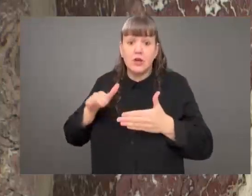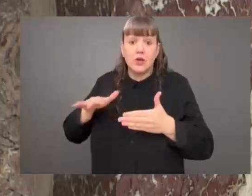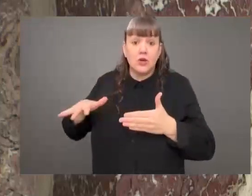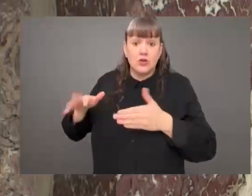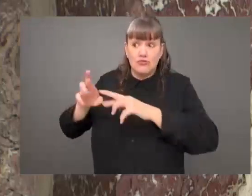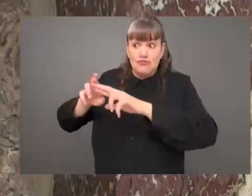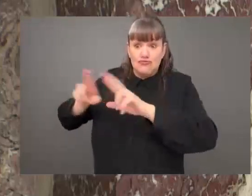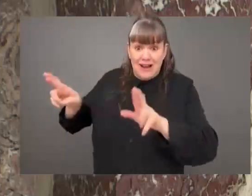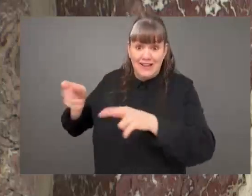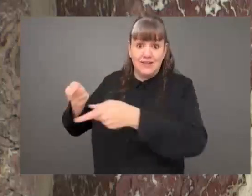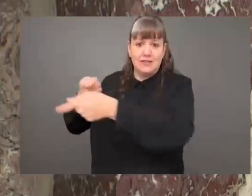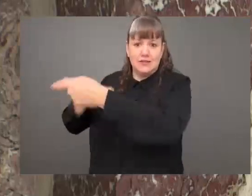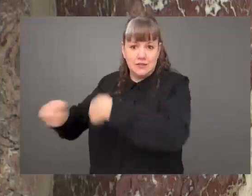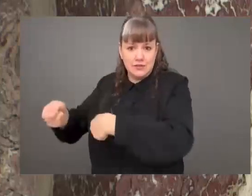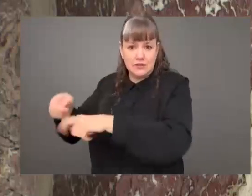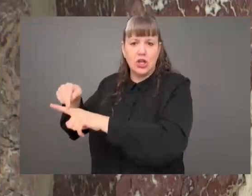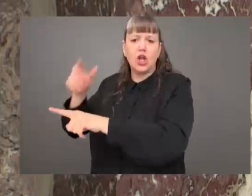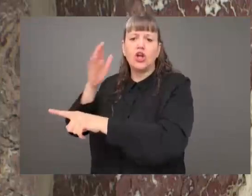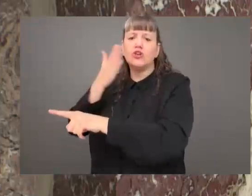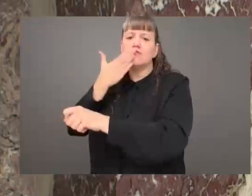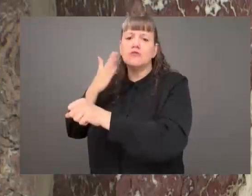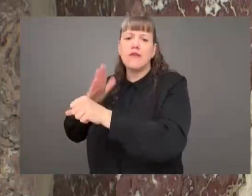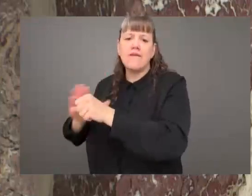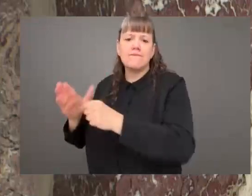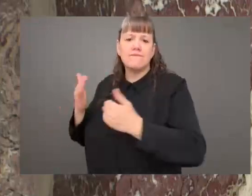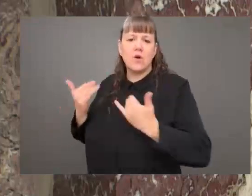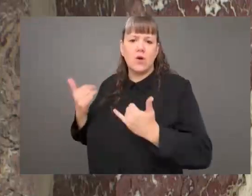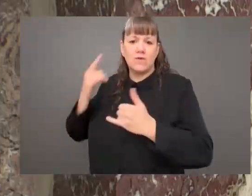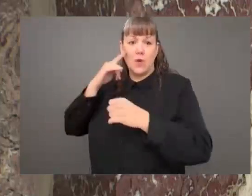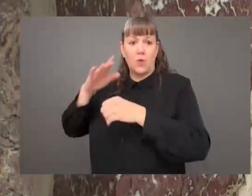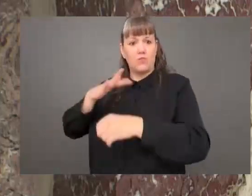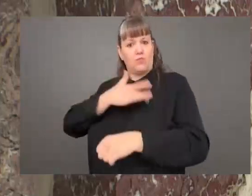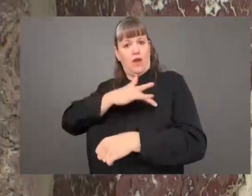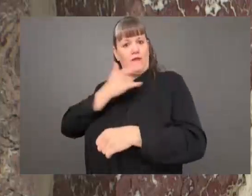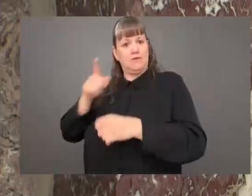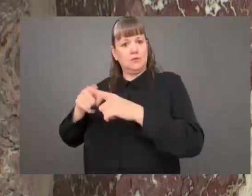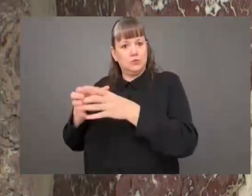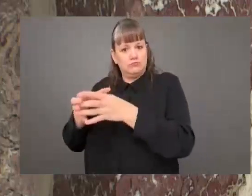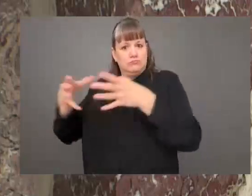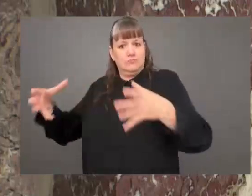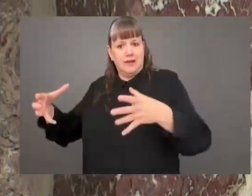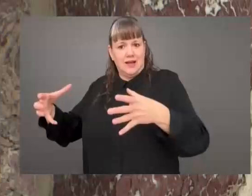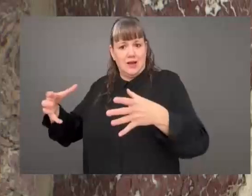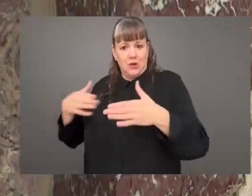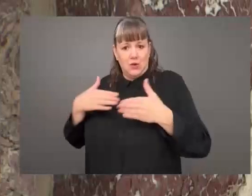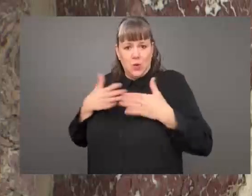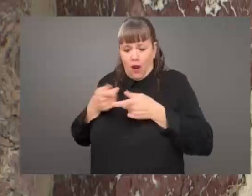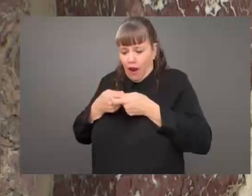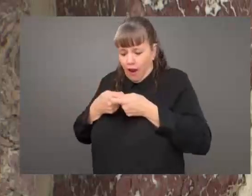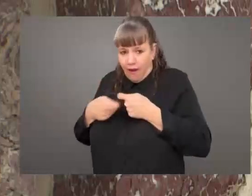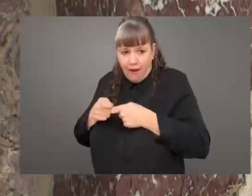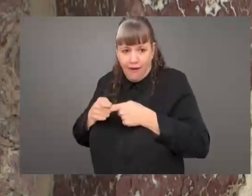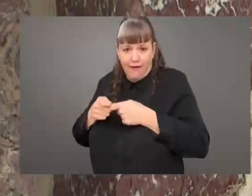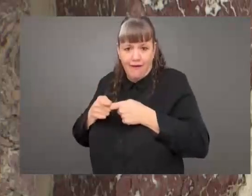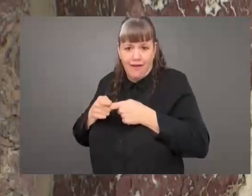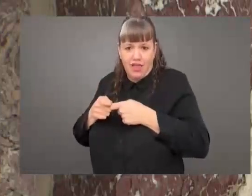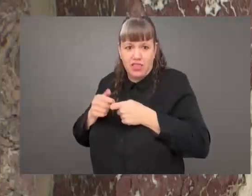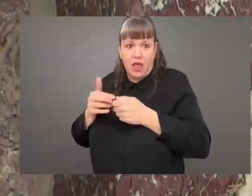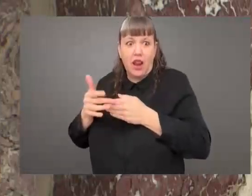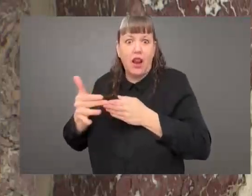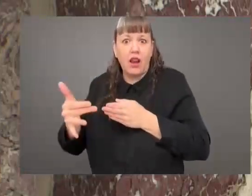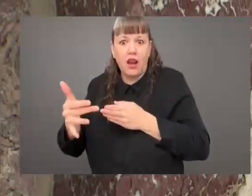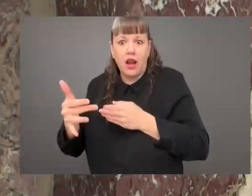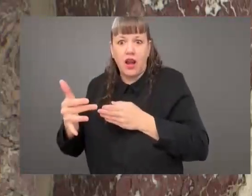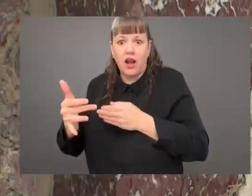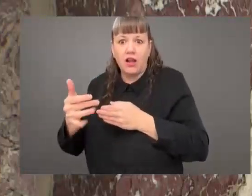of a province that wants to diversify trade. It meets the need of a province that is not just British Columbia, but 10 provinces and 3 territories, and that's